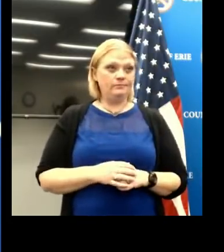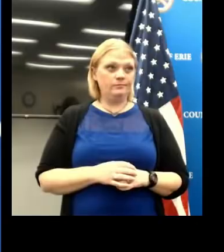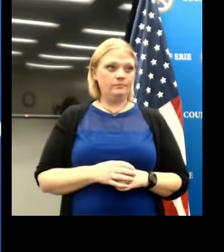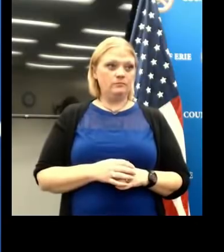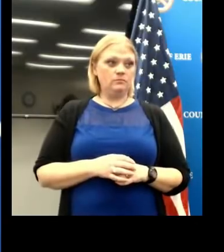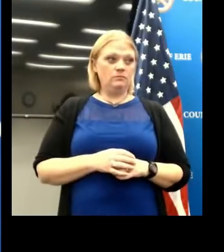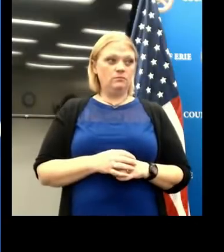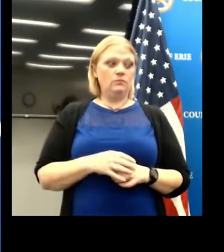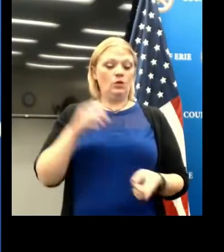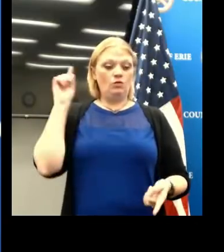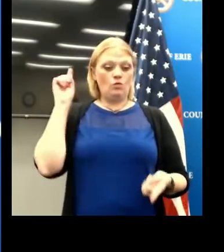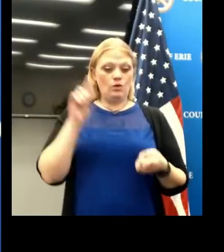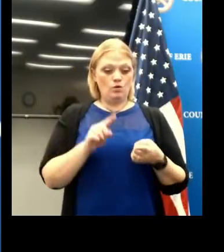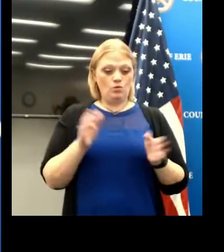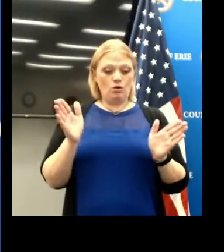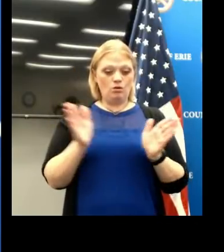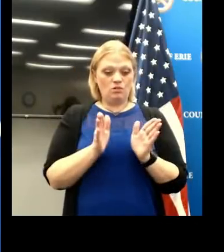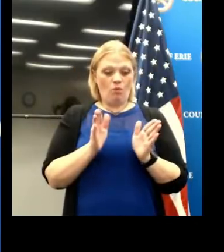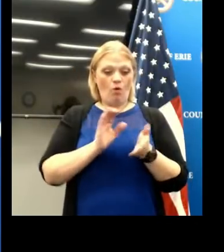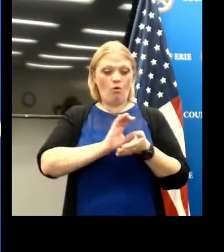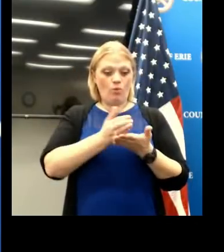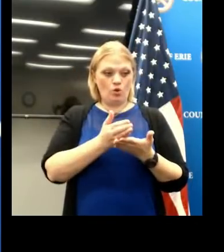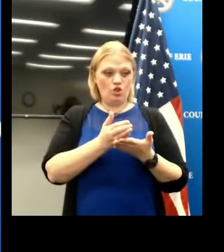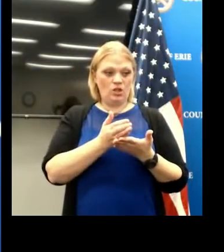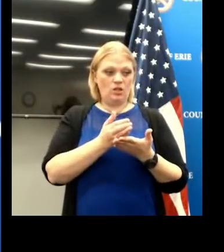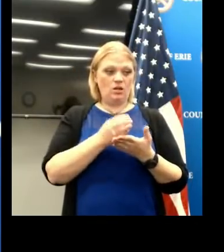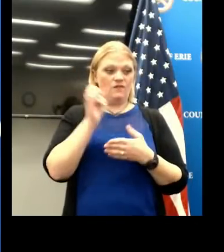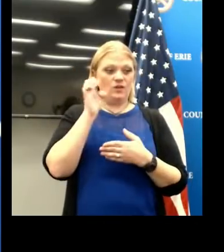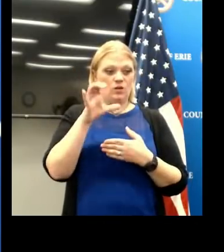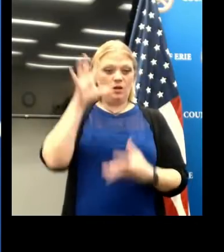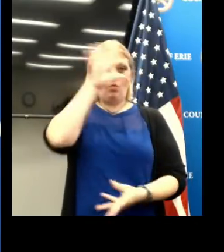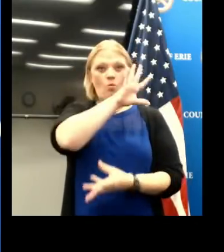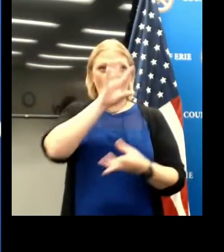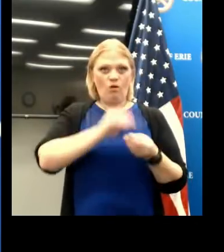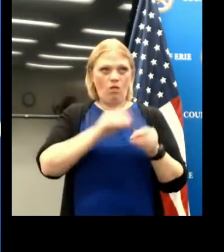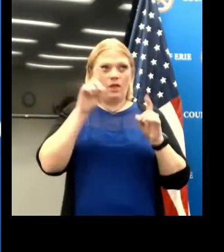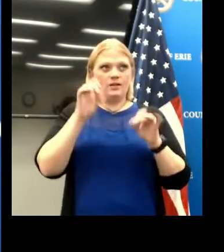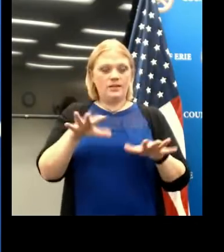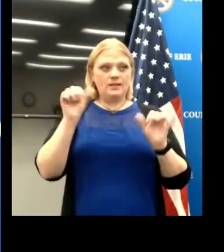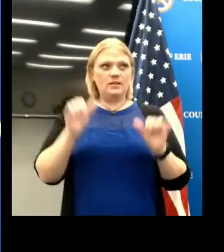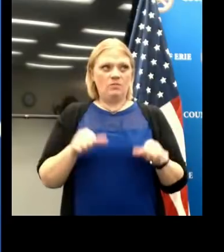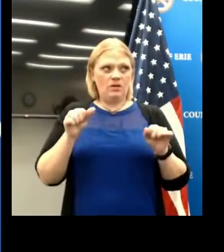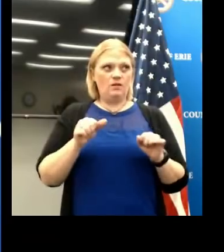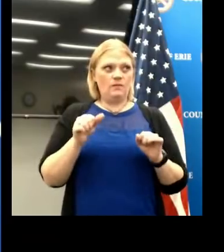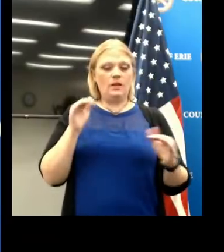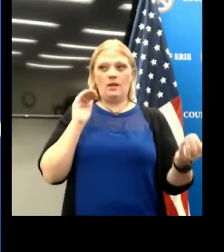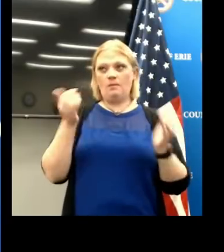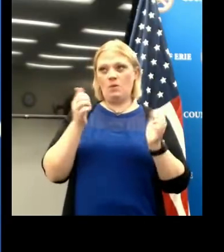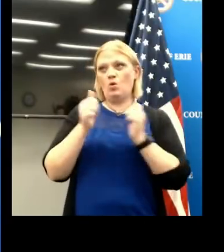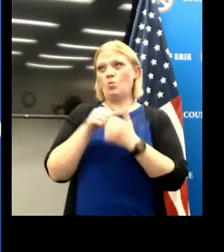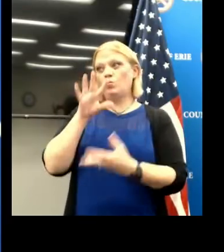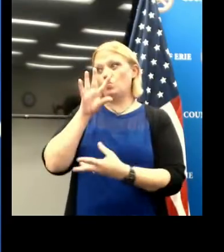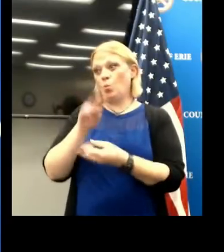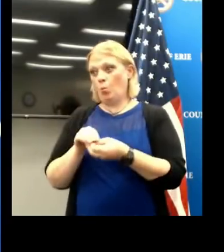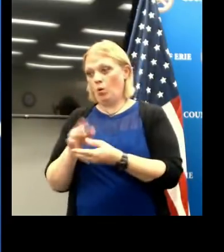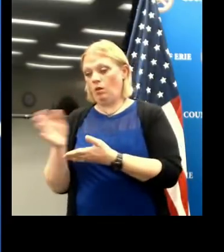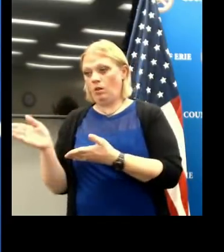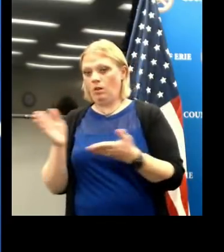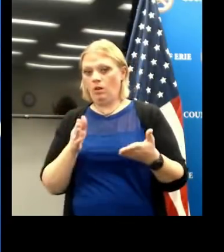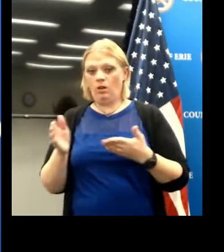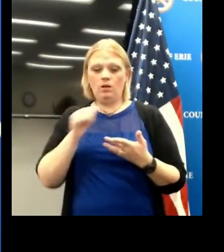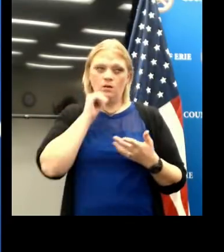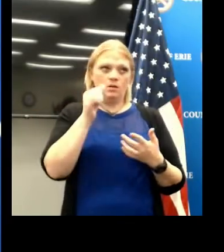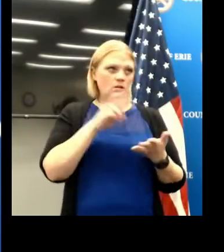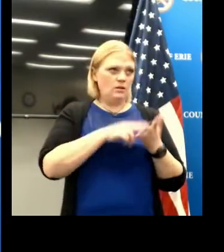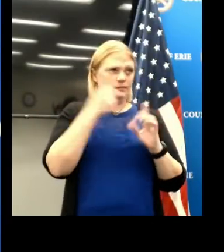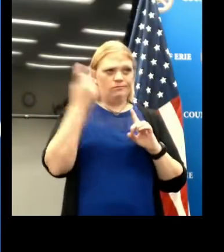by reducing a small portion of the county's overall test capability as compared to the total capability doesn't mean that it's automatically